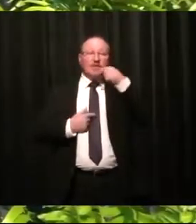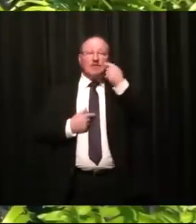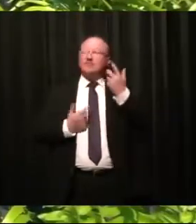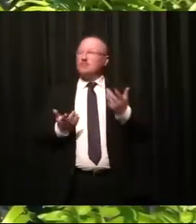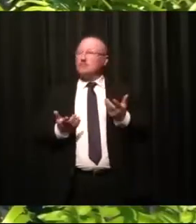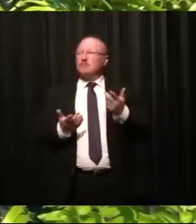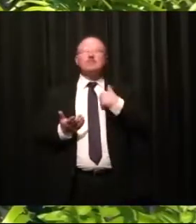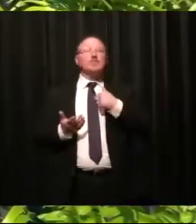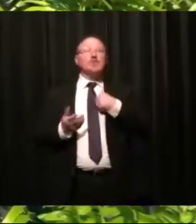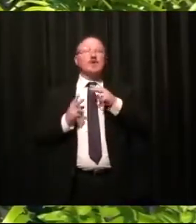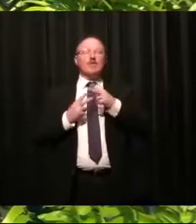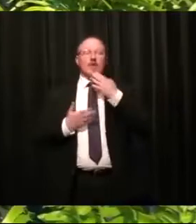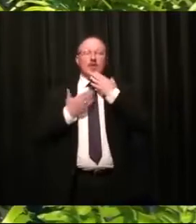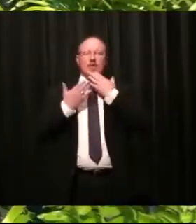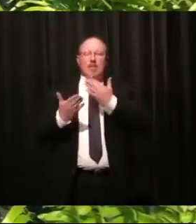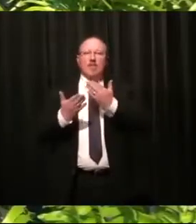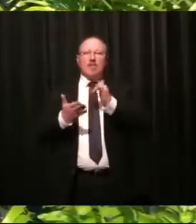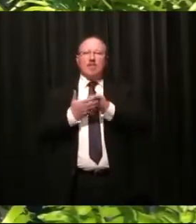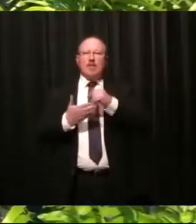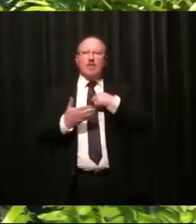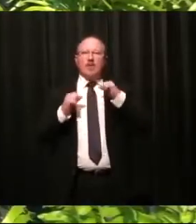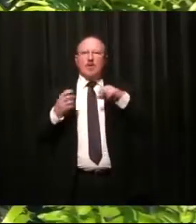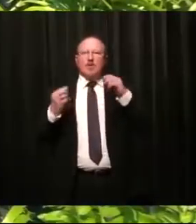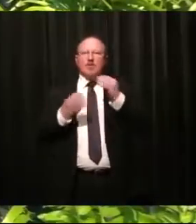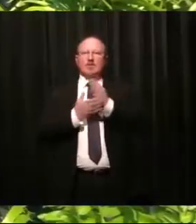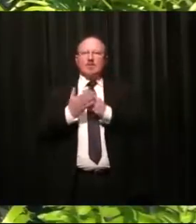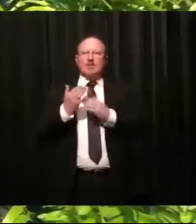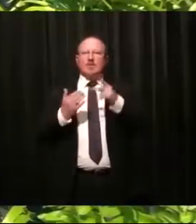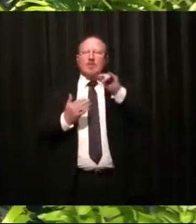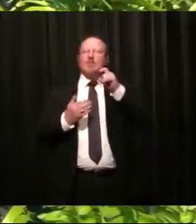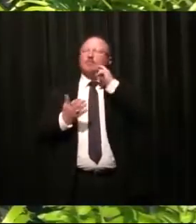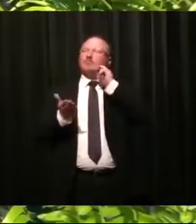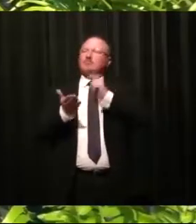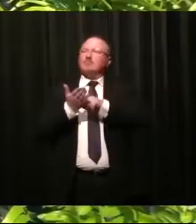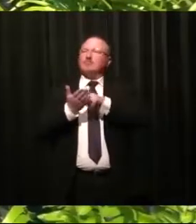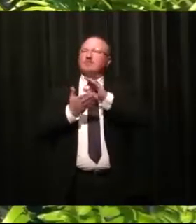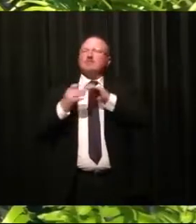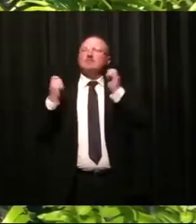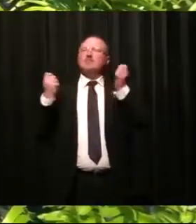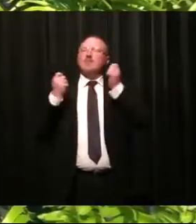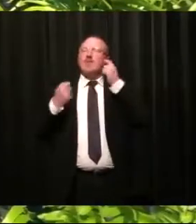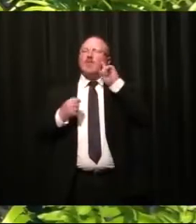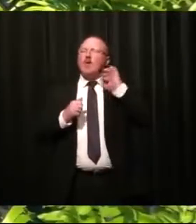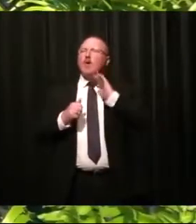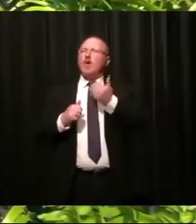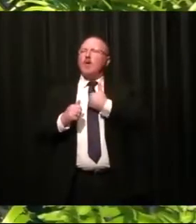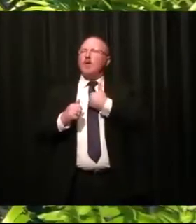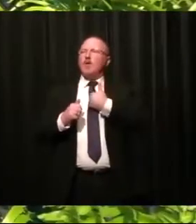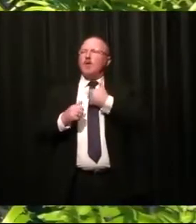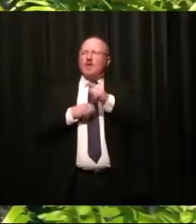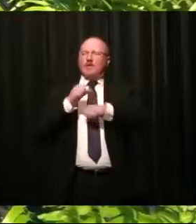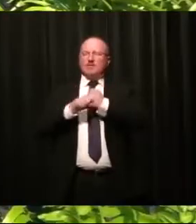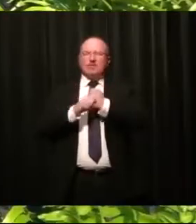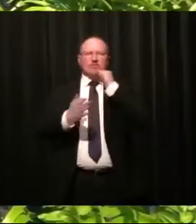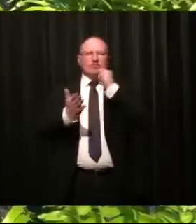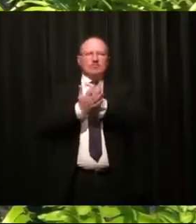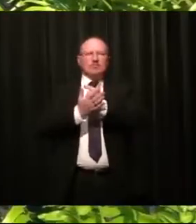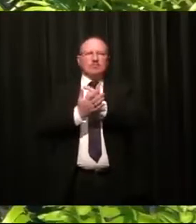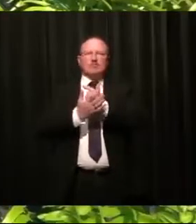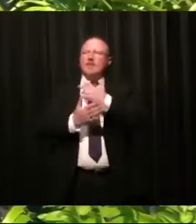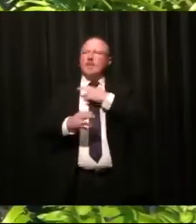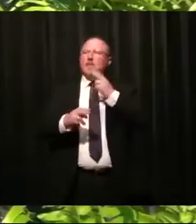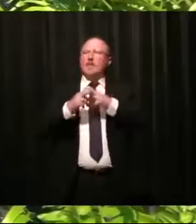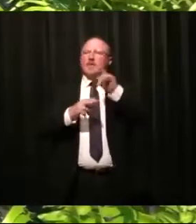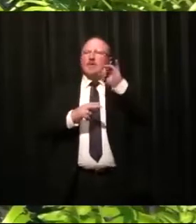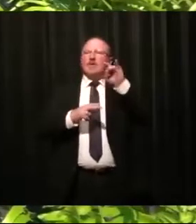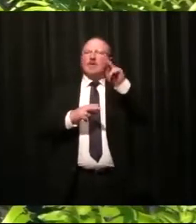face, we are very thankful that we were able to do some public recognition or ceremony for this year's graduates.